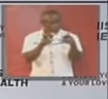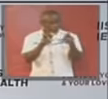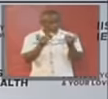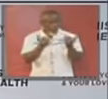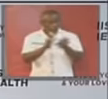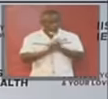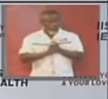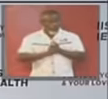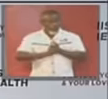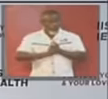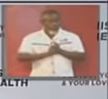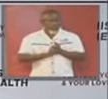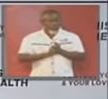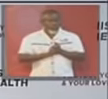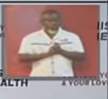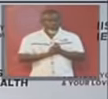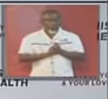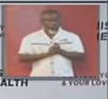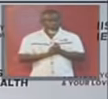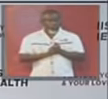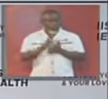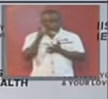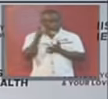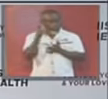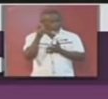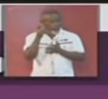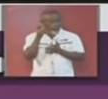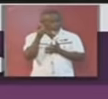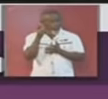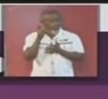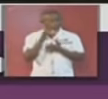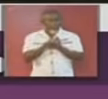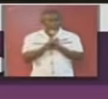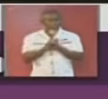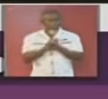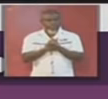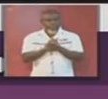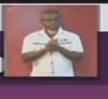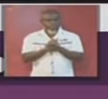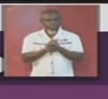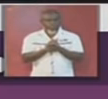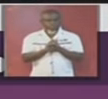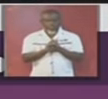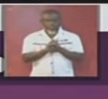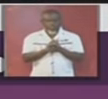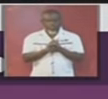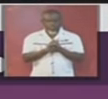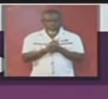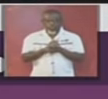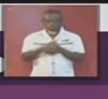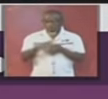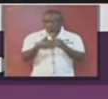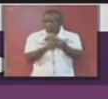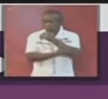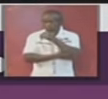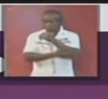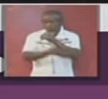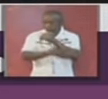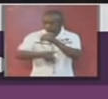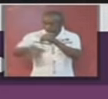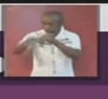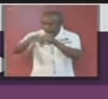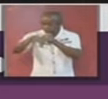Are you hearing me? Yes, we can. Okay. Basically, countries regionally have been experiencing